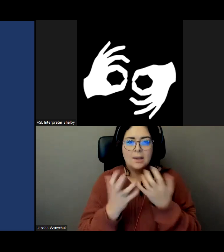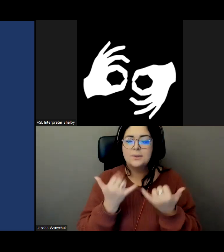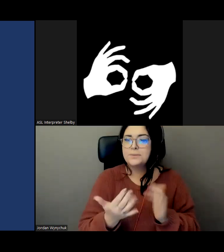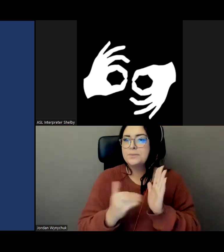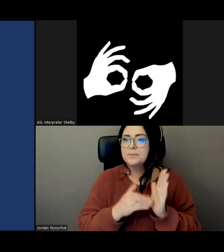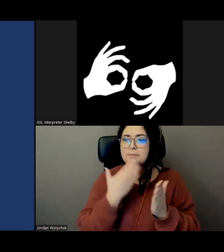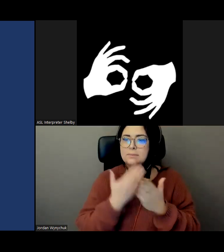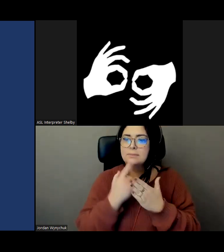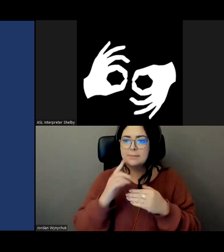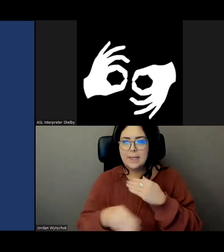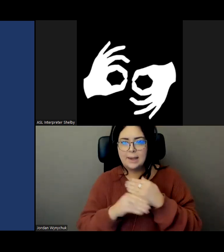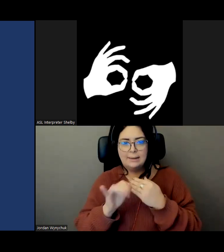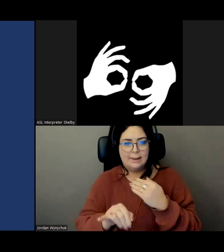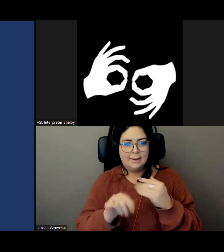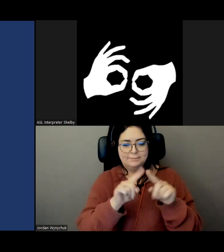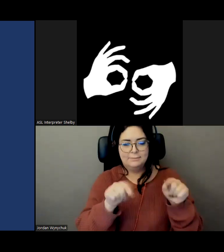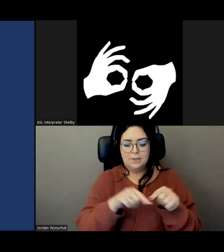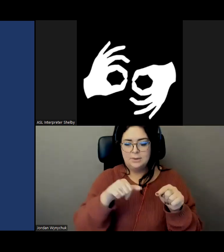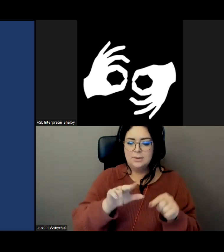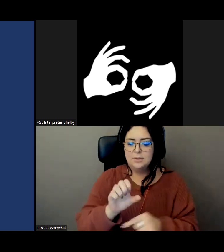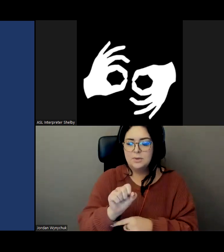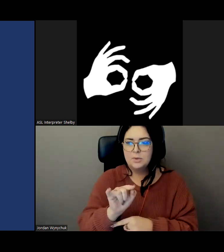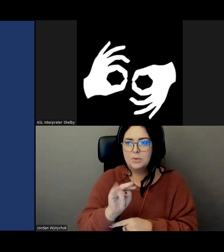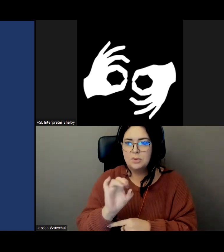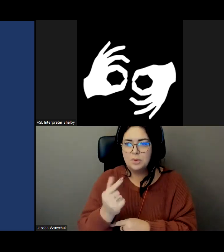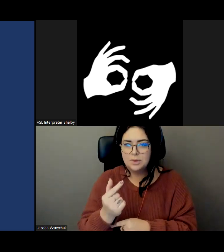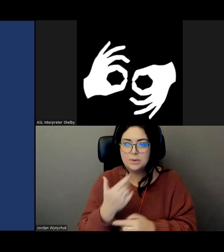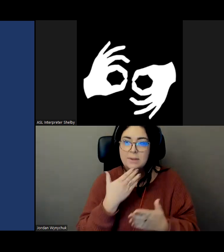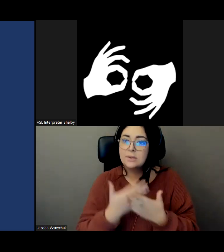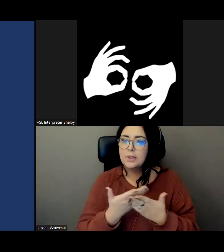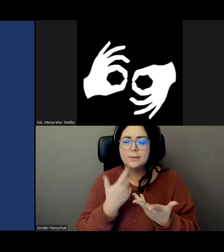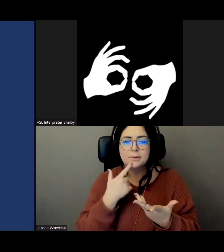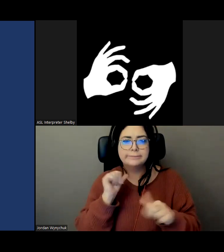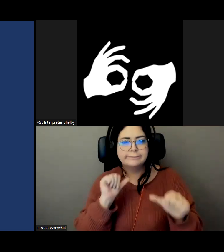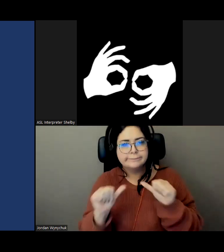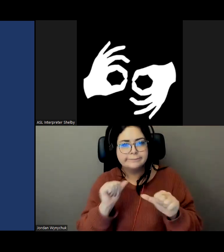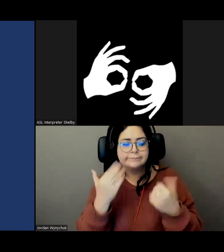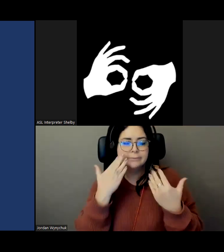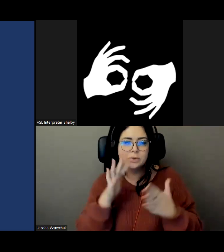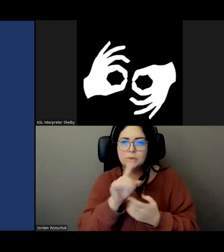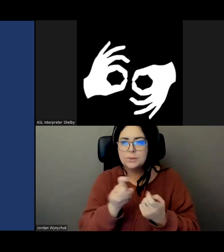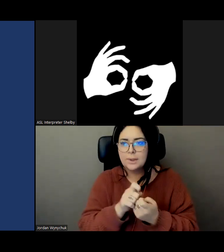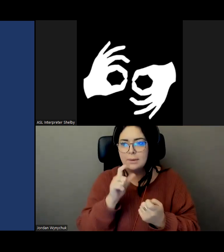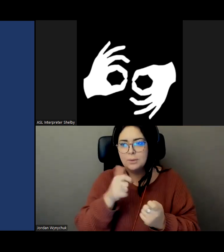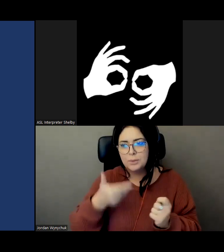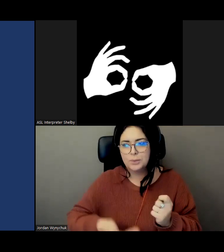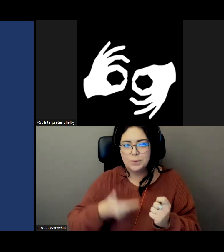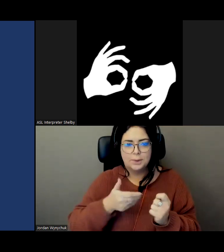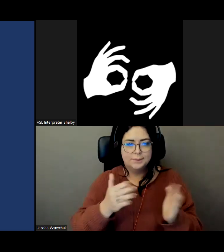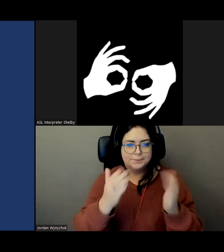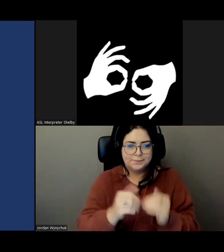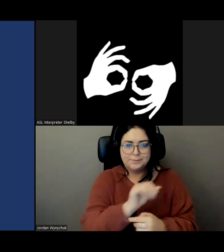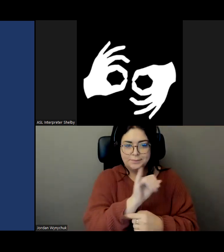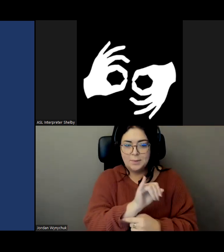valid identity within itself, and it's okay to exist within that space. And then intersex